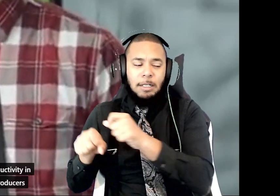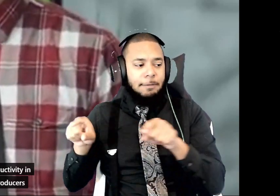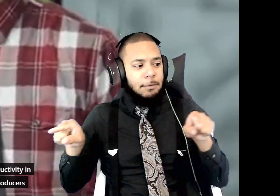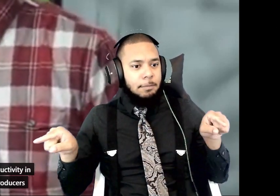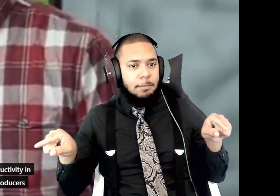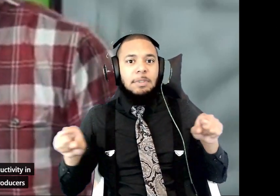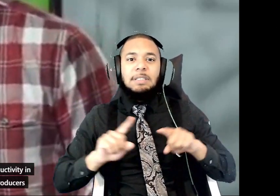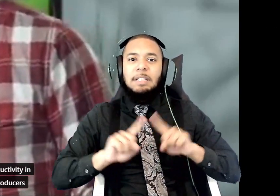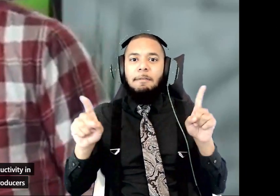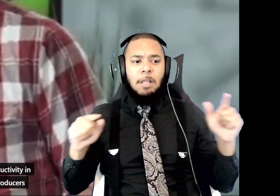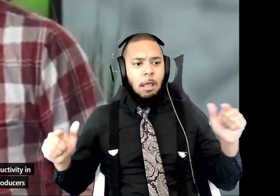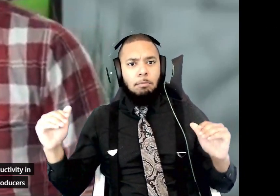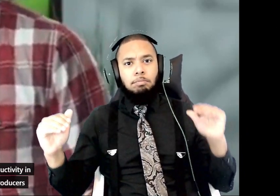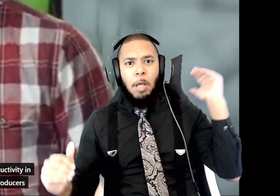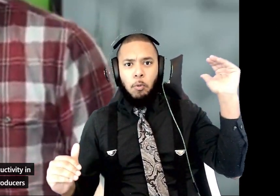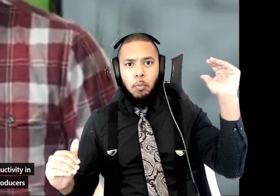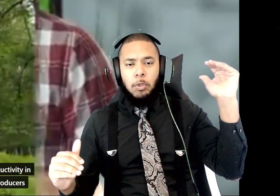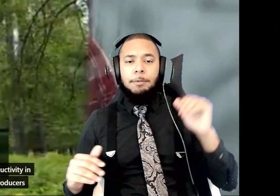two ecosystems.